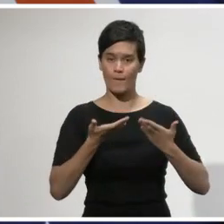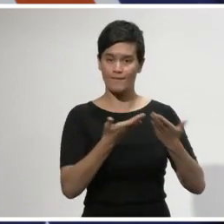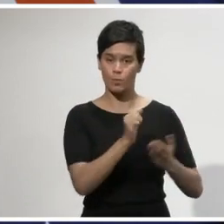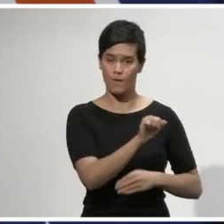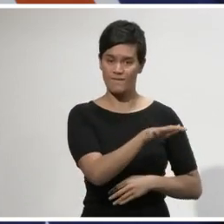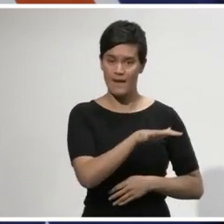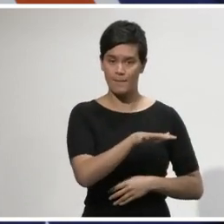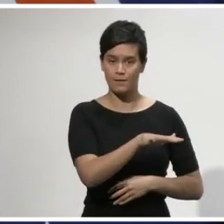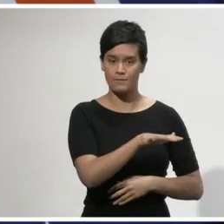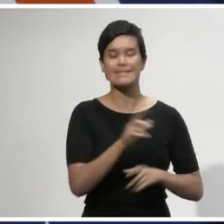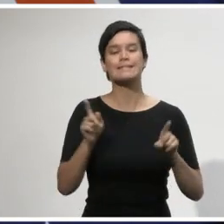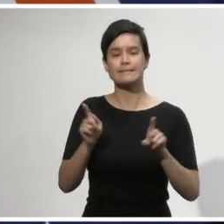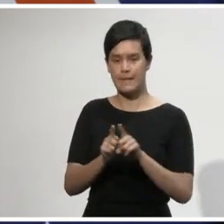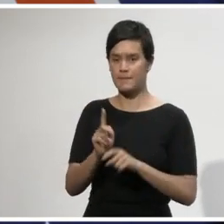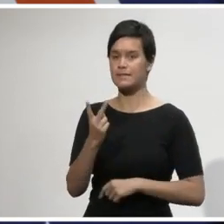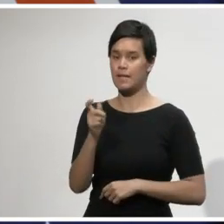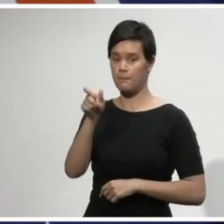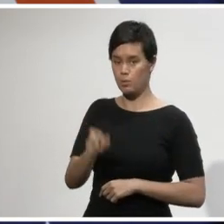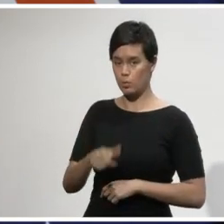family and loved ones at this time.